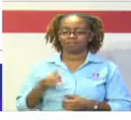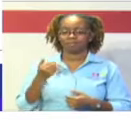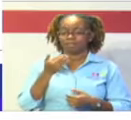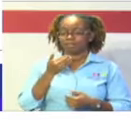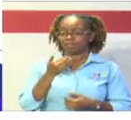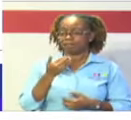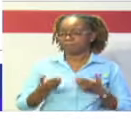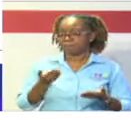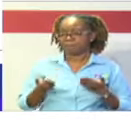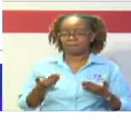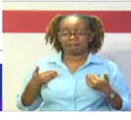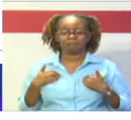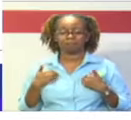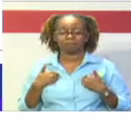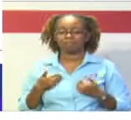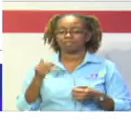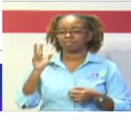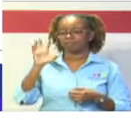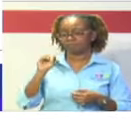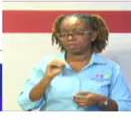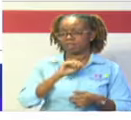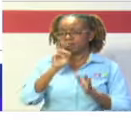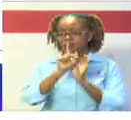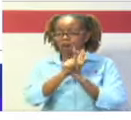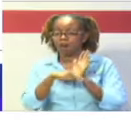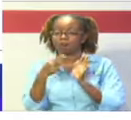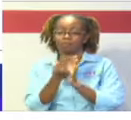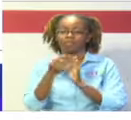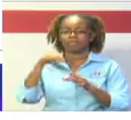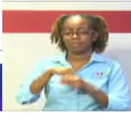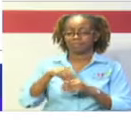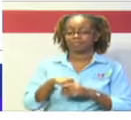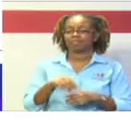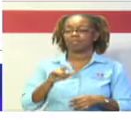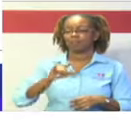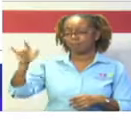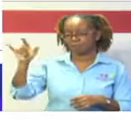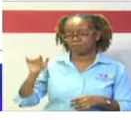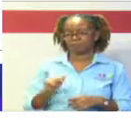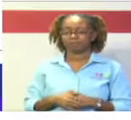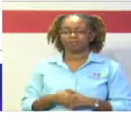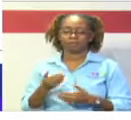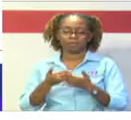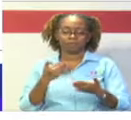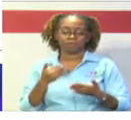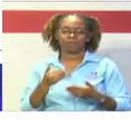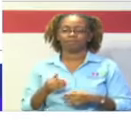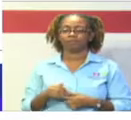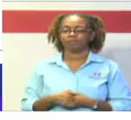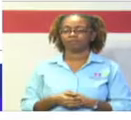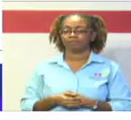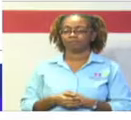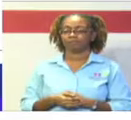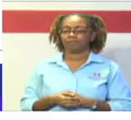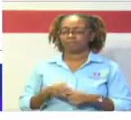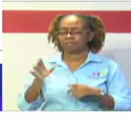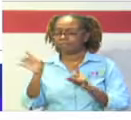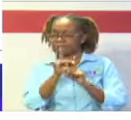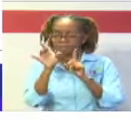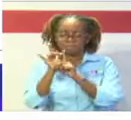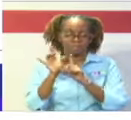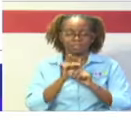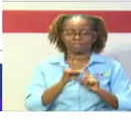of being on an aircraft with the virus before it can be transmitted, based on how airplanes are